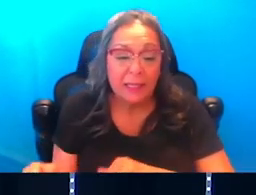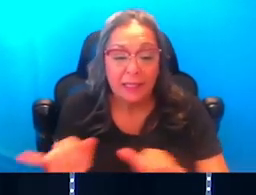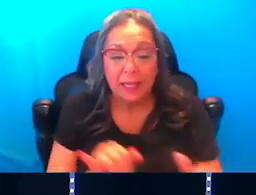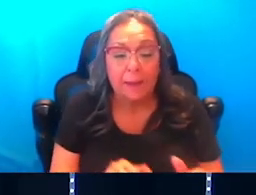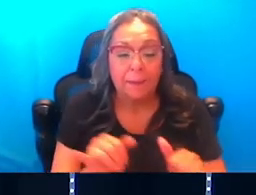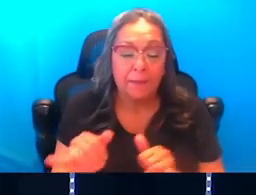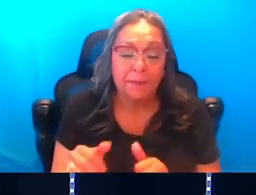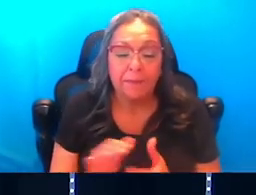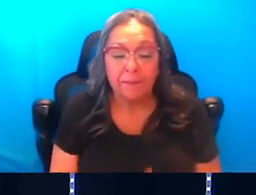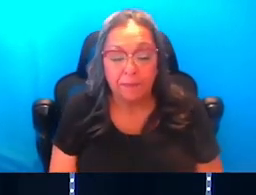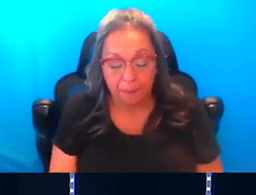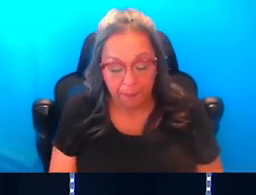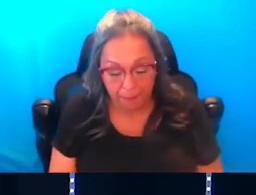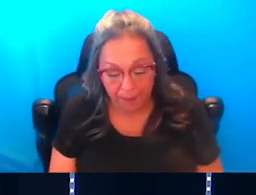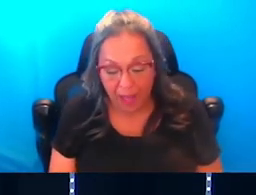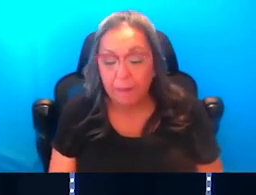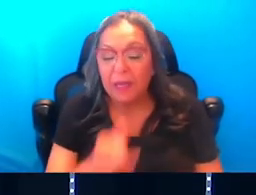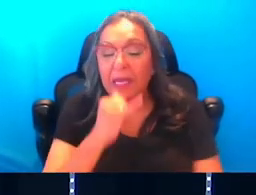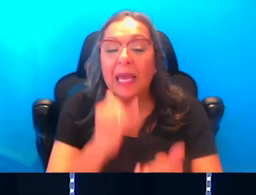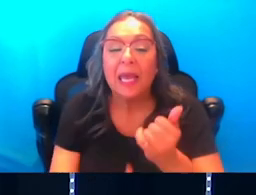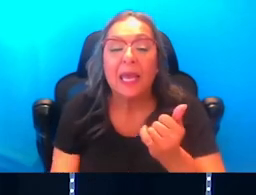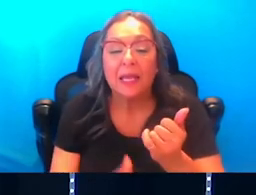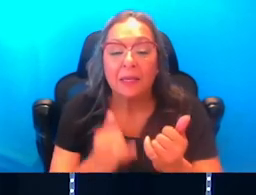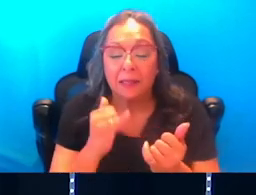End with this.